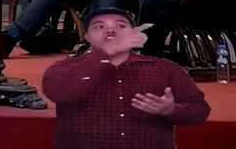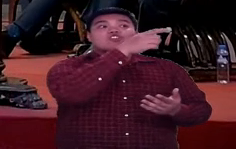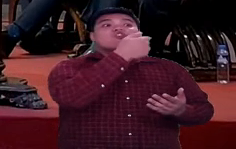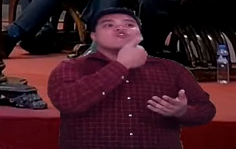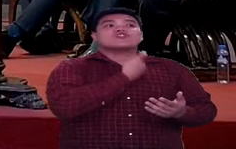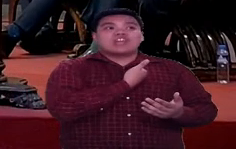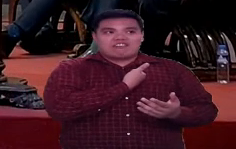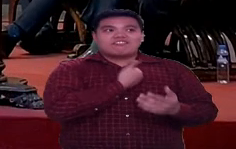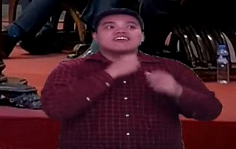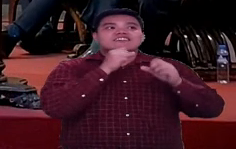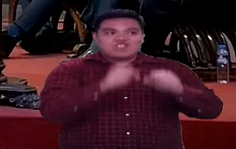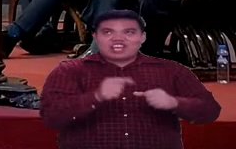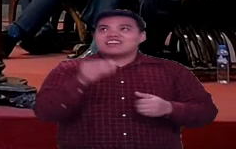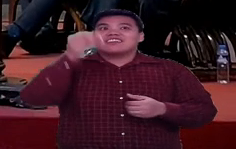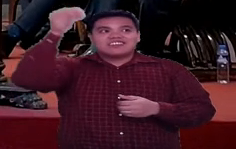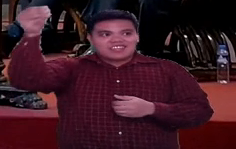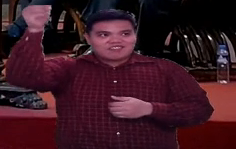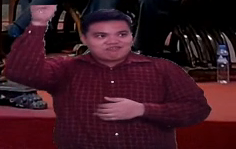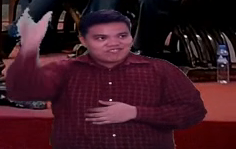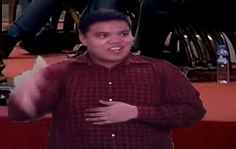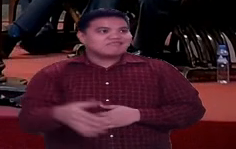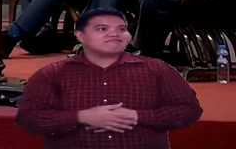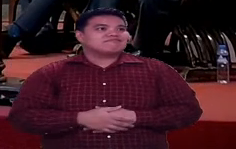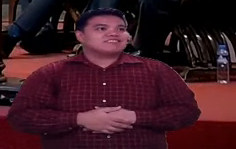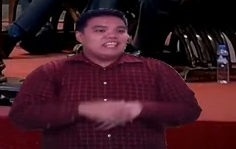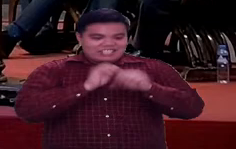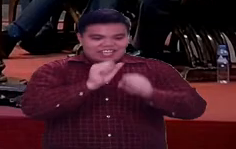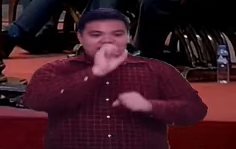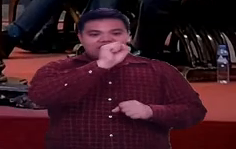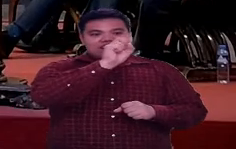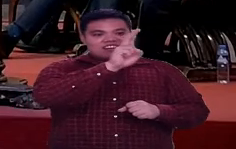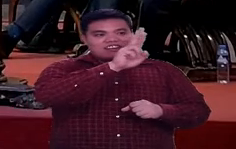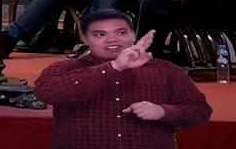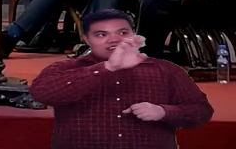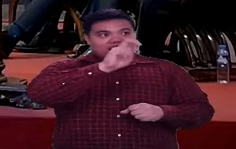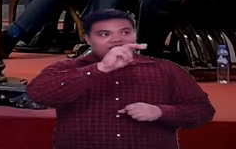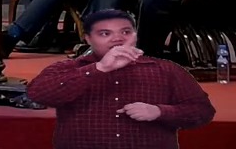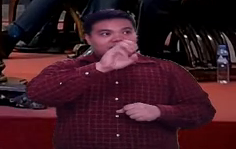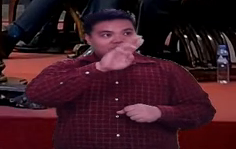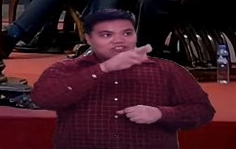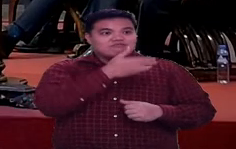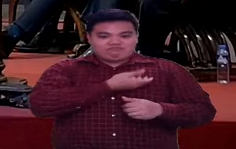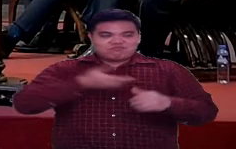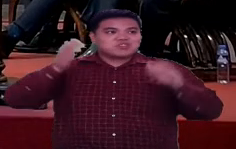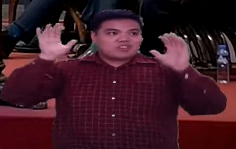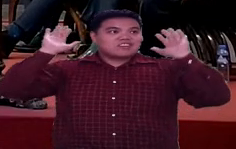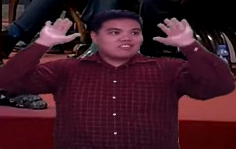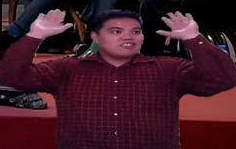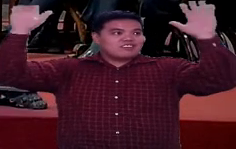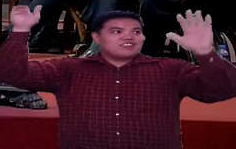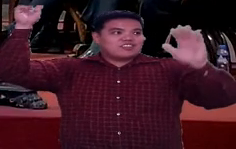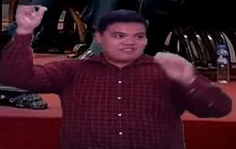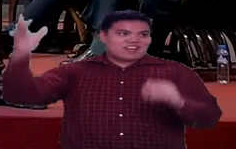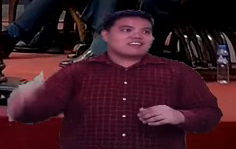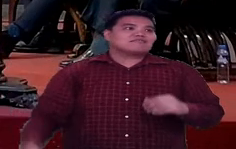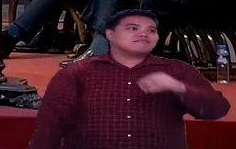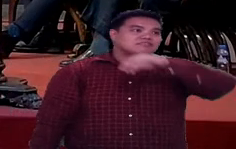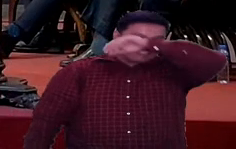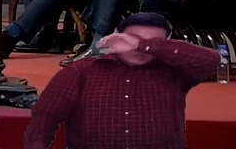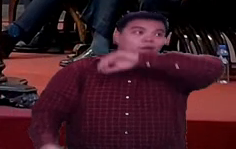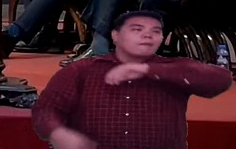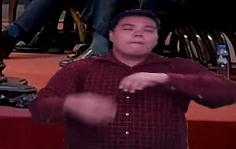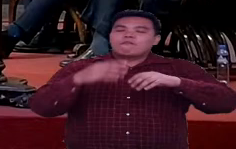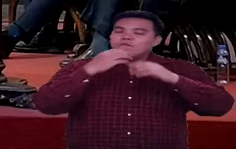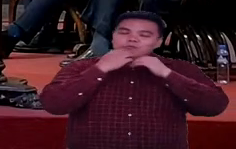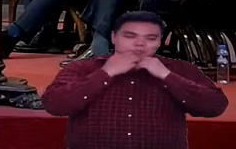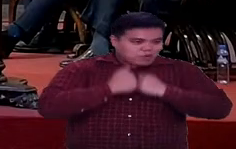yourself? Like Paul? Are you obsessed with reaching the unreached with the gospel? What about